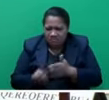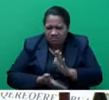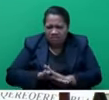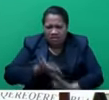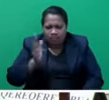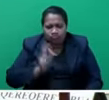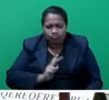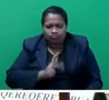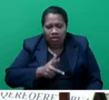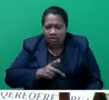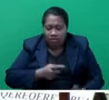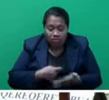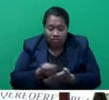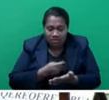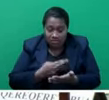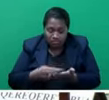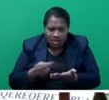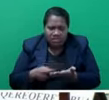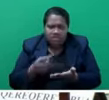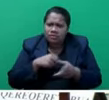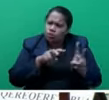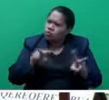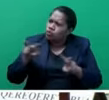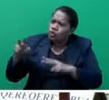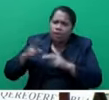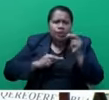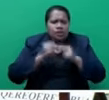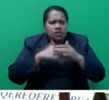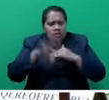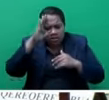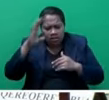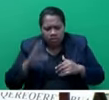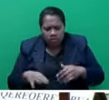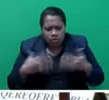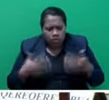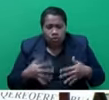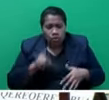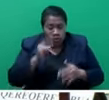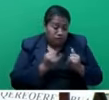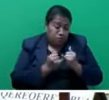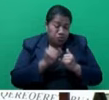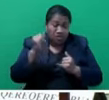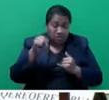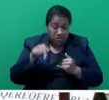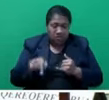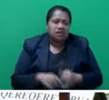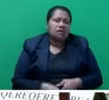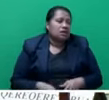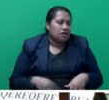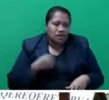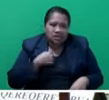I look at the government buildings around the country. It is probably one of the worst state I've ever seen, Mr.